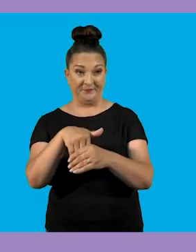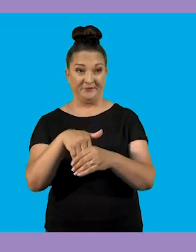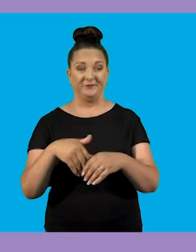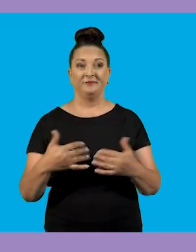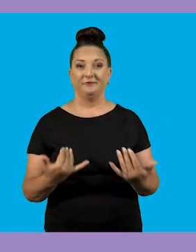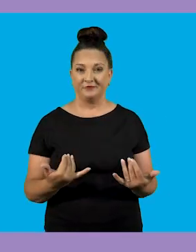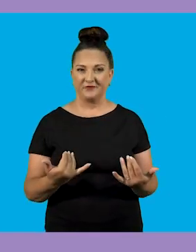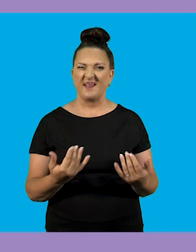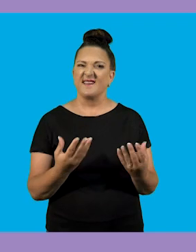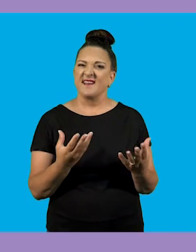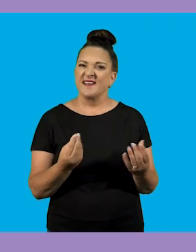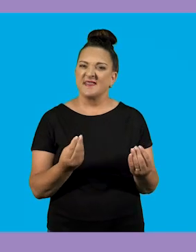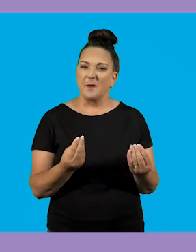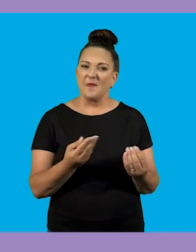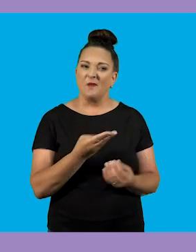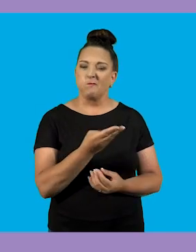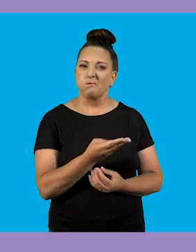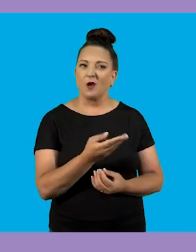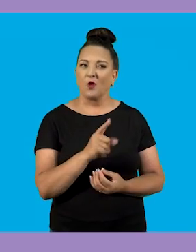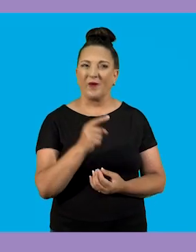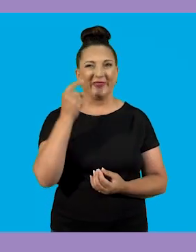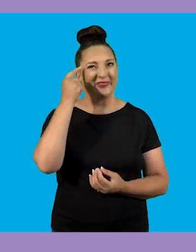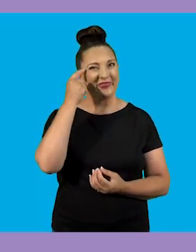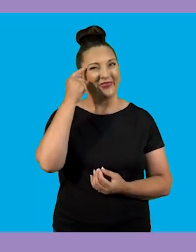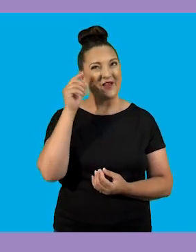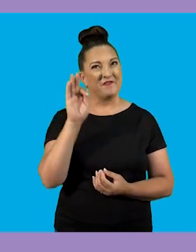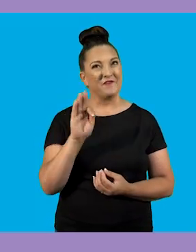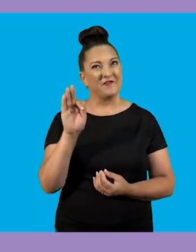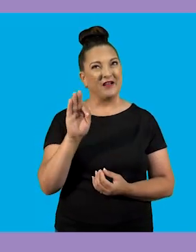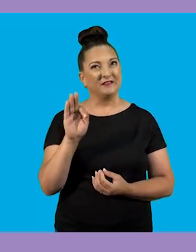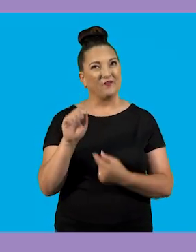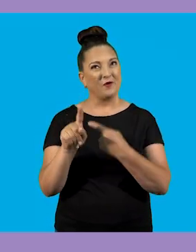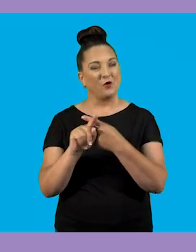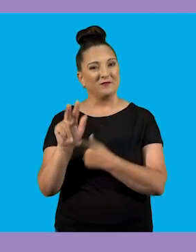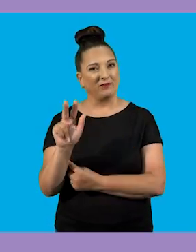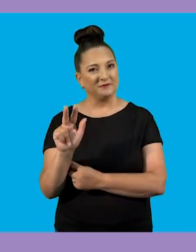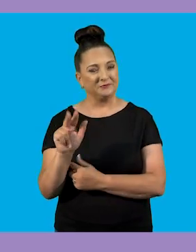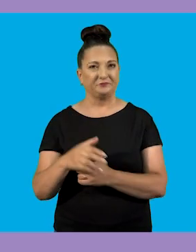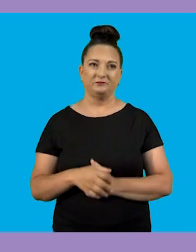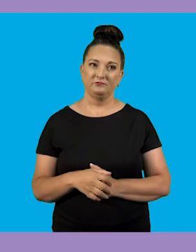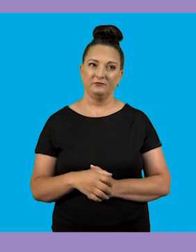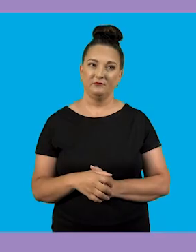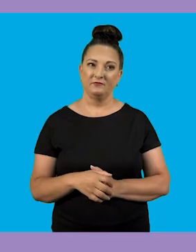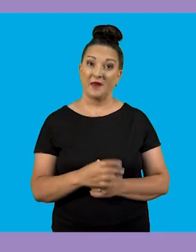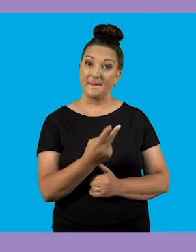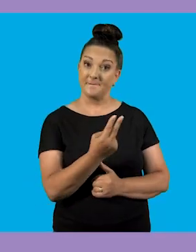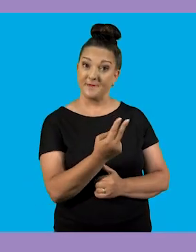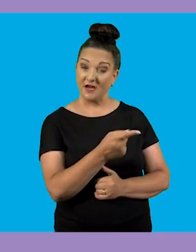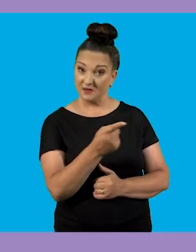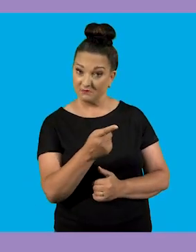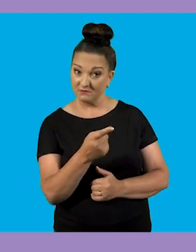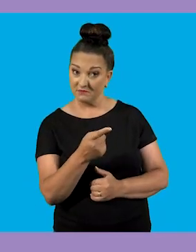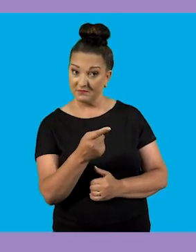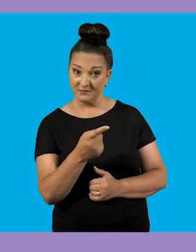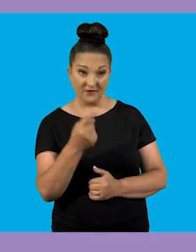bracket, and for the numbers that must go into those brackets, we must think of the factors of a positive 8. Now, can you think of the pair